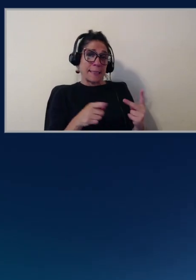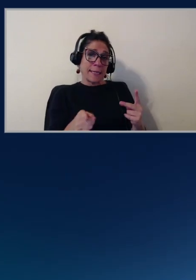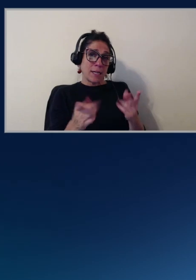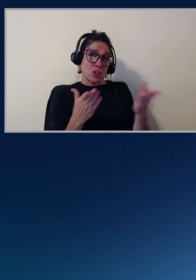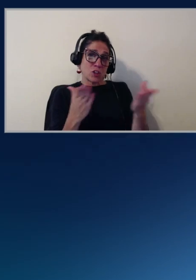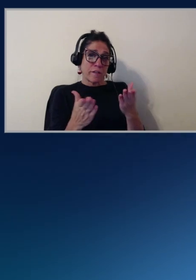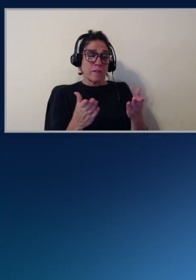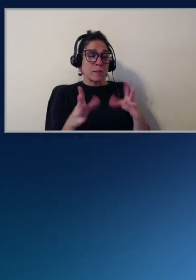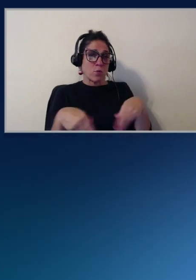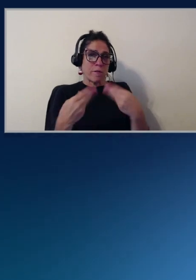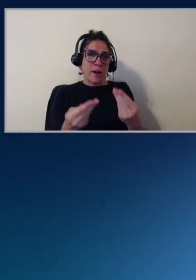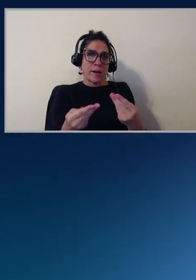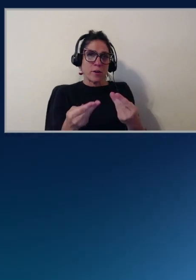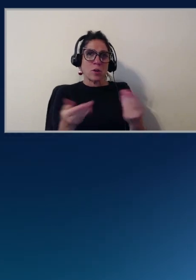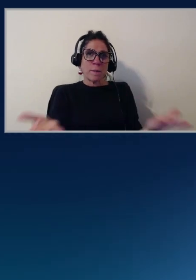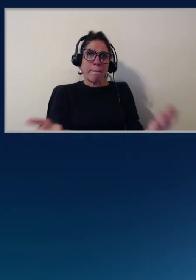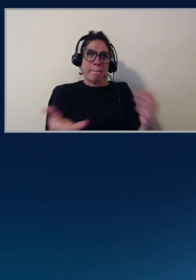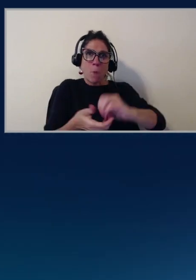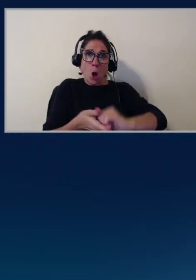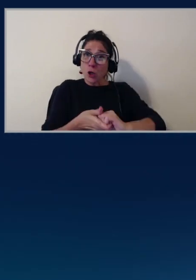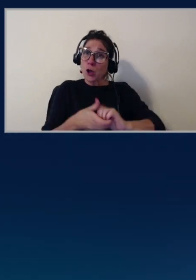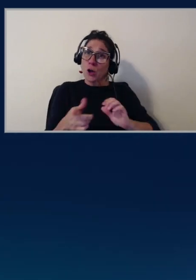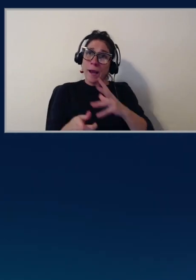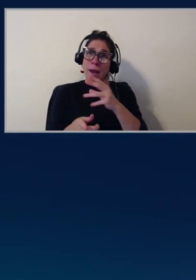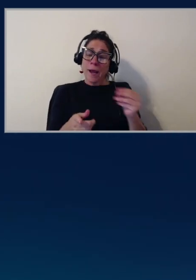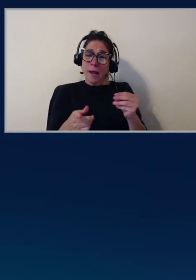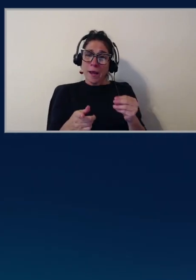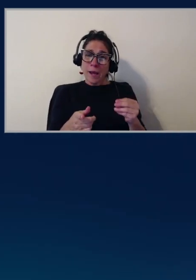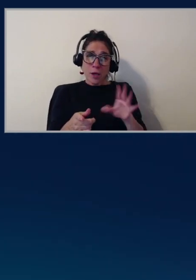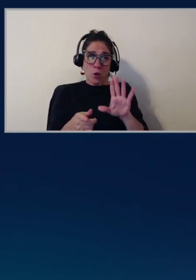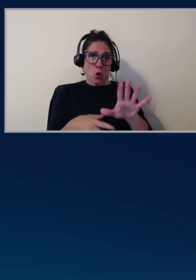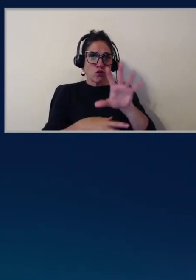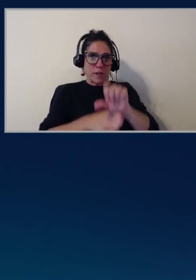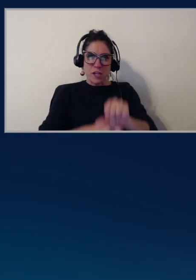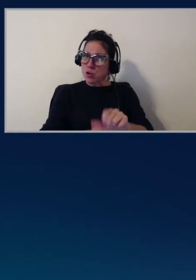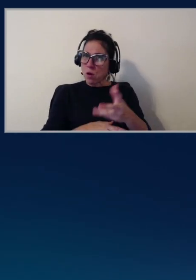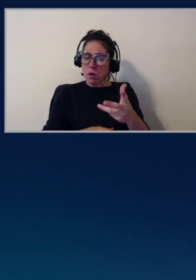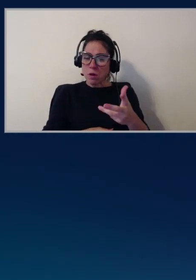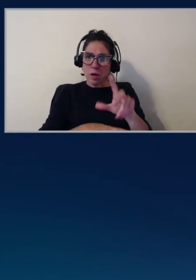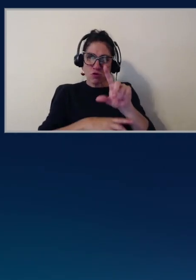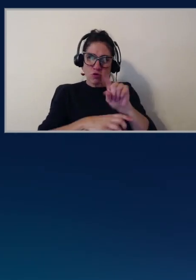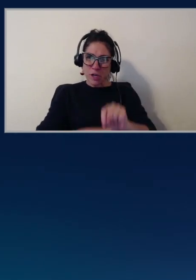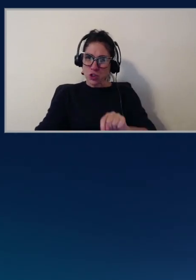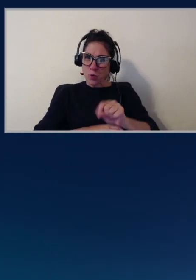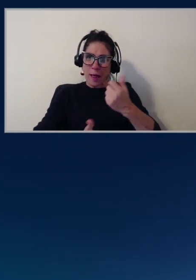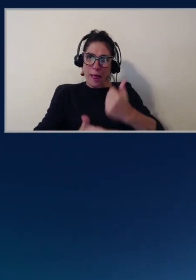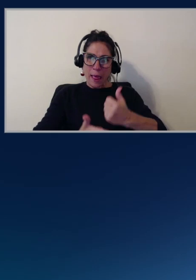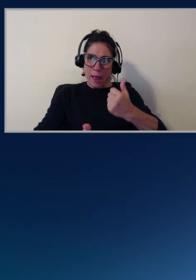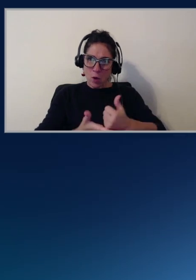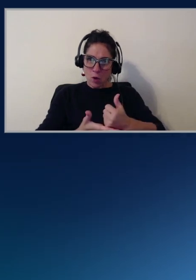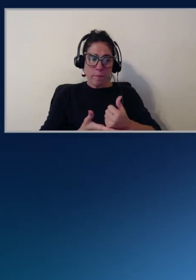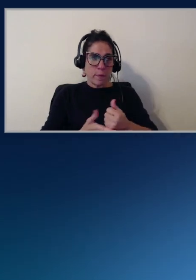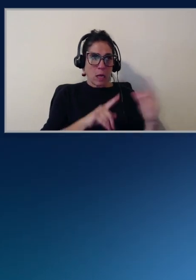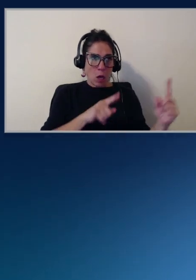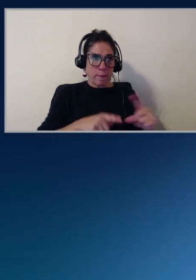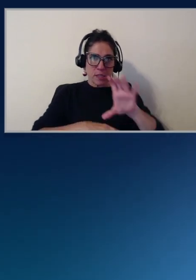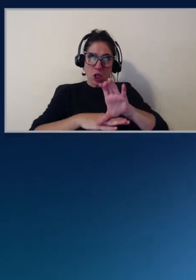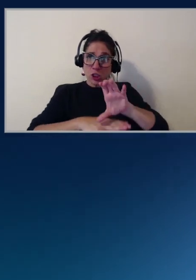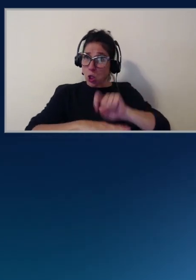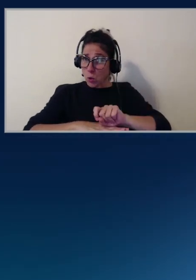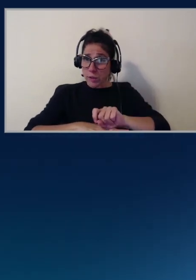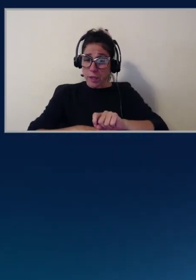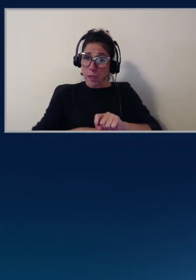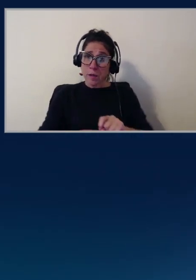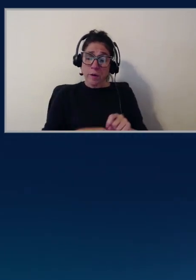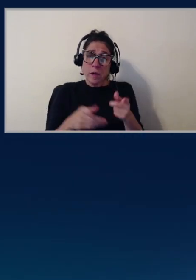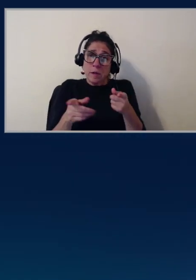partners, managed service partners, even just your traditional, we're going to help come in as a consultancy, leverage Q apps to get